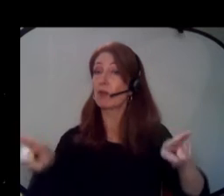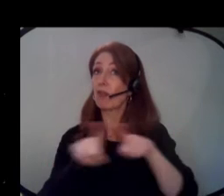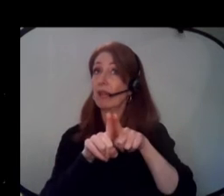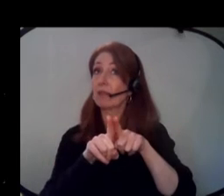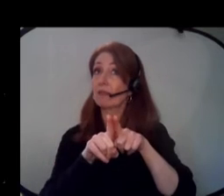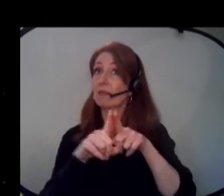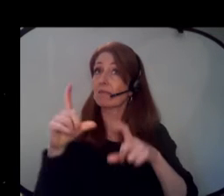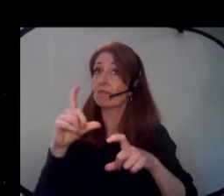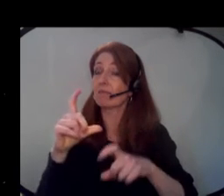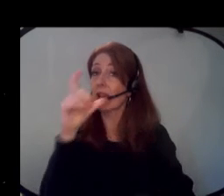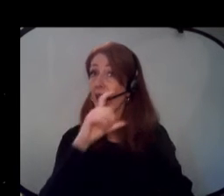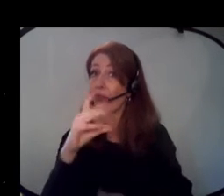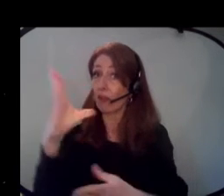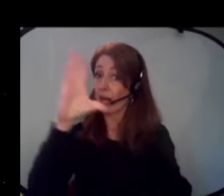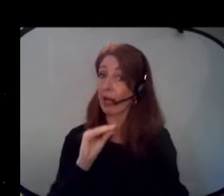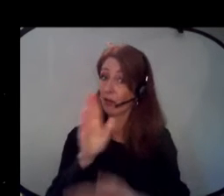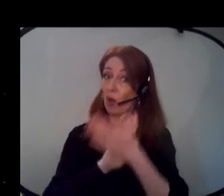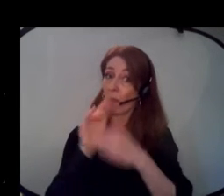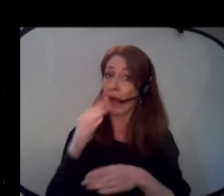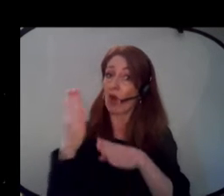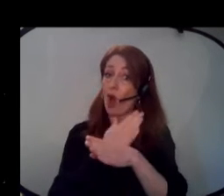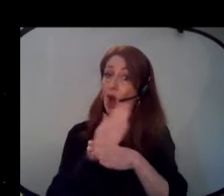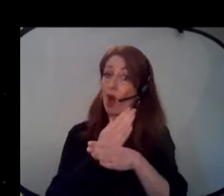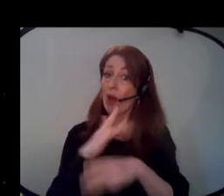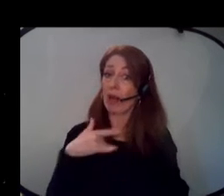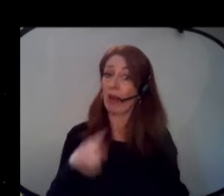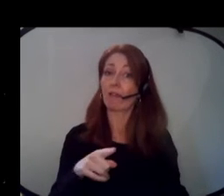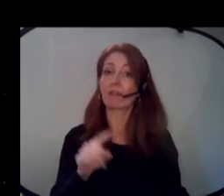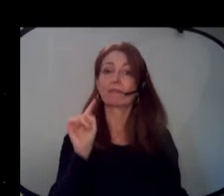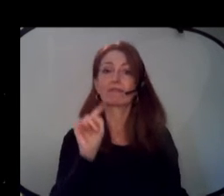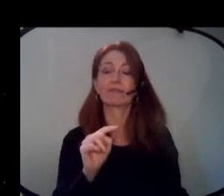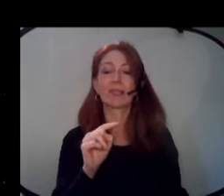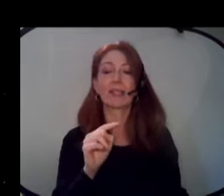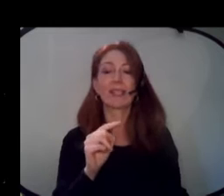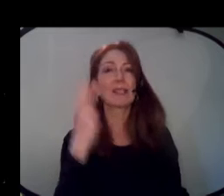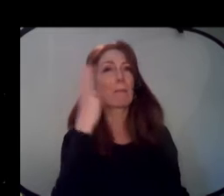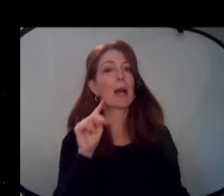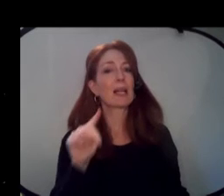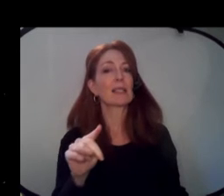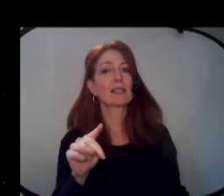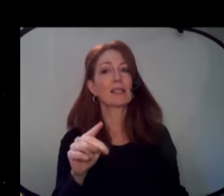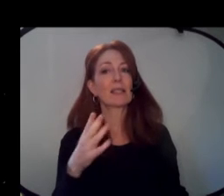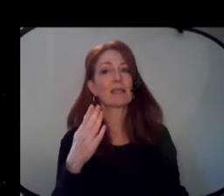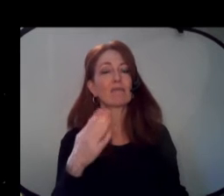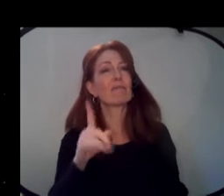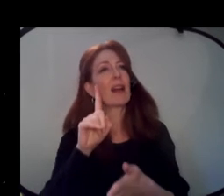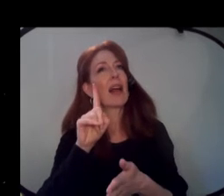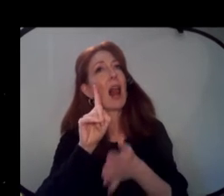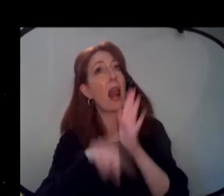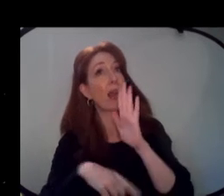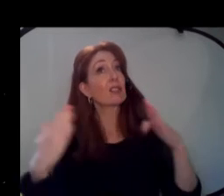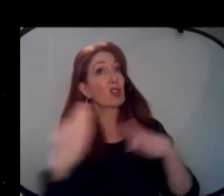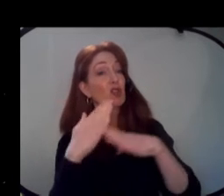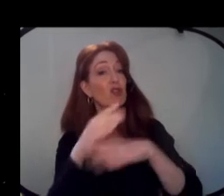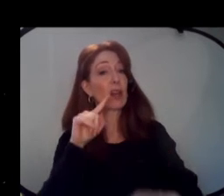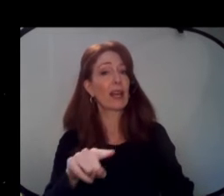us about Gentileschi's early life. Yeah, well, this painting is actually from quite late in her career when she was at